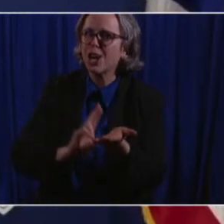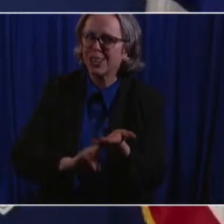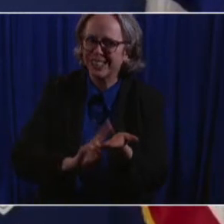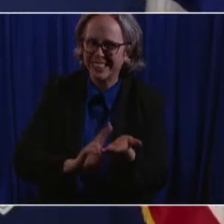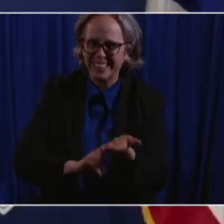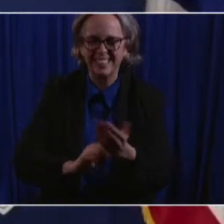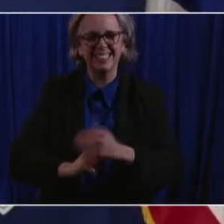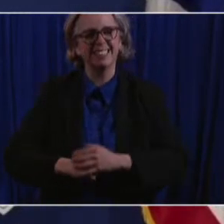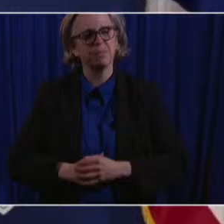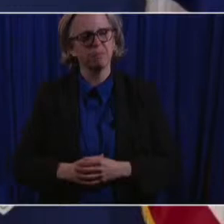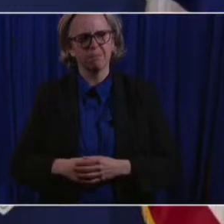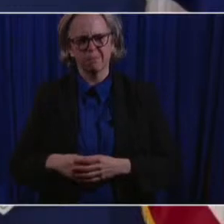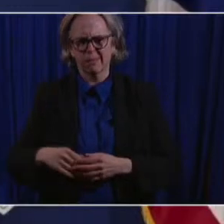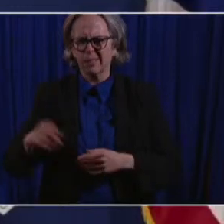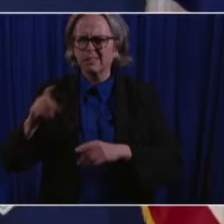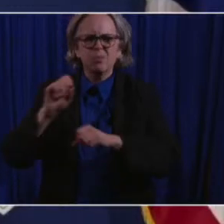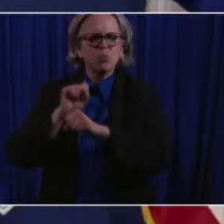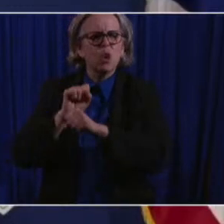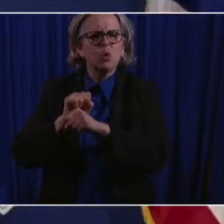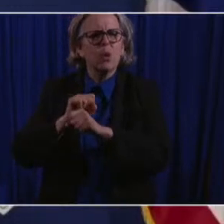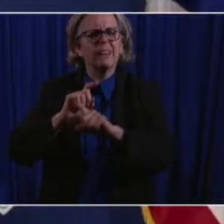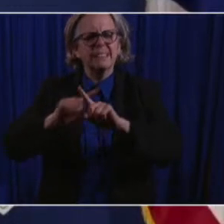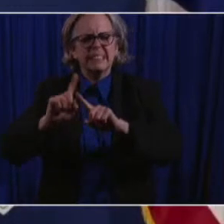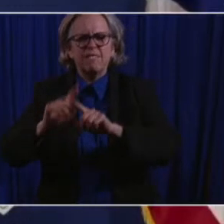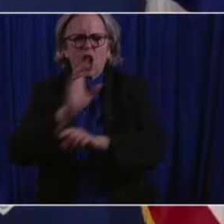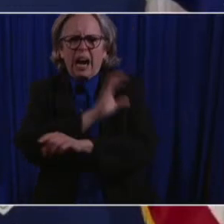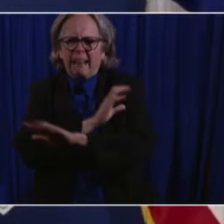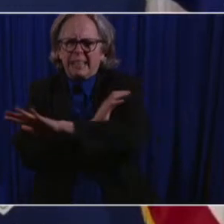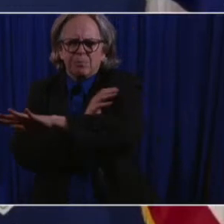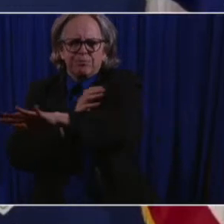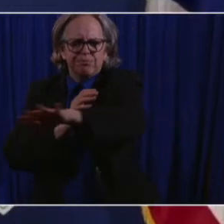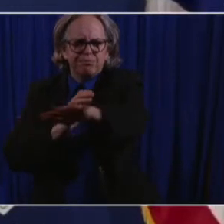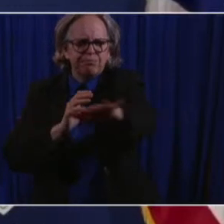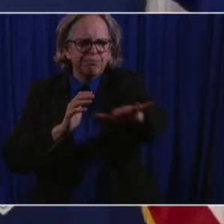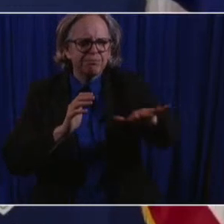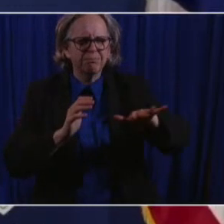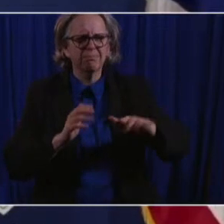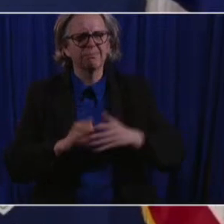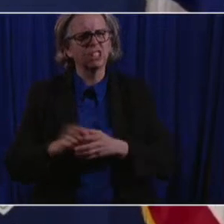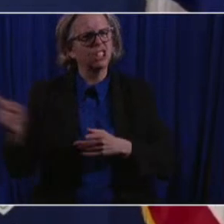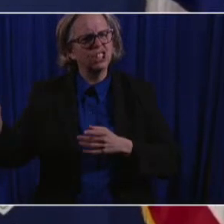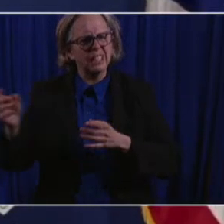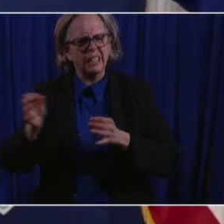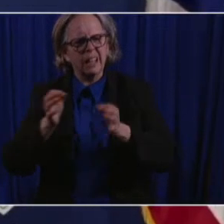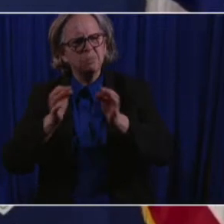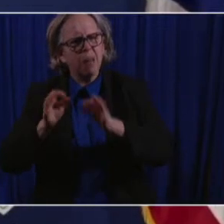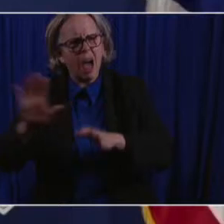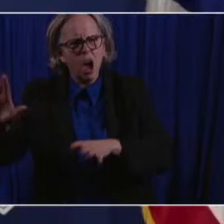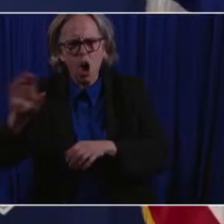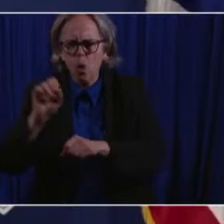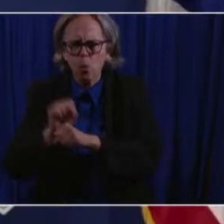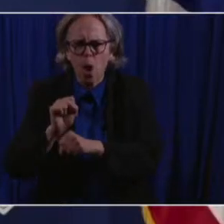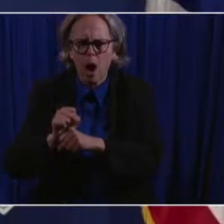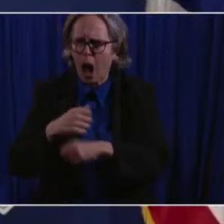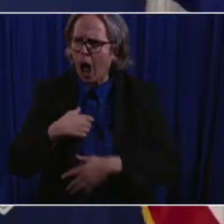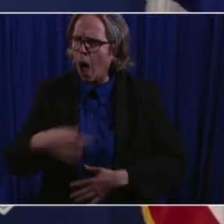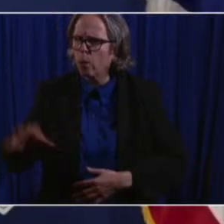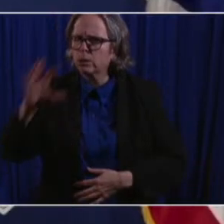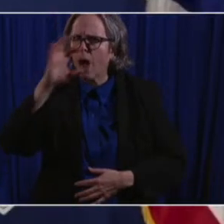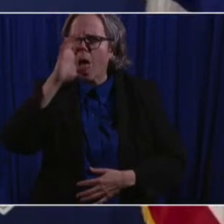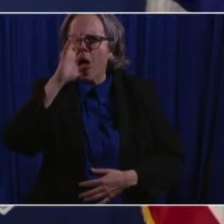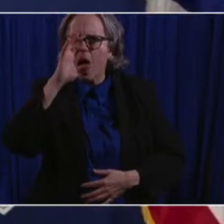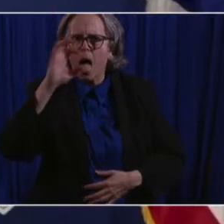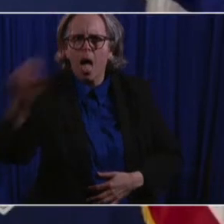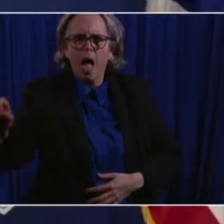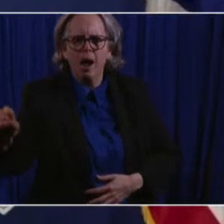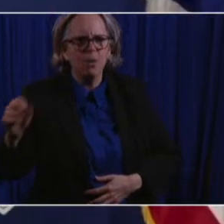telling us what she was doing. And frankly, I was intrigued by some of the work that she and her team have been doing. Doctor, tell us a